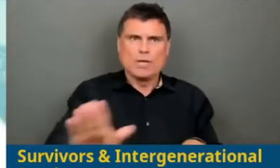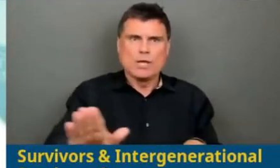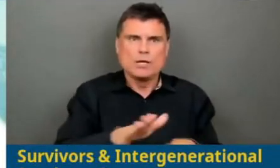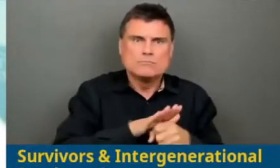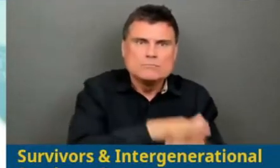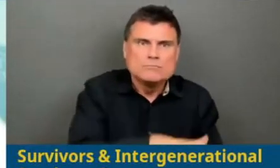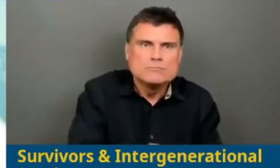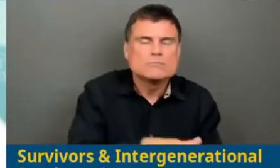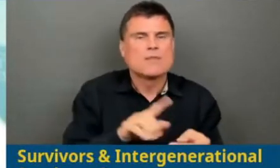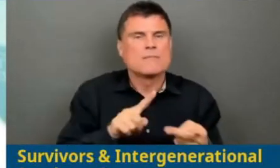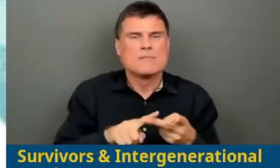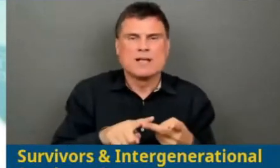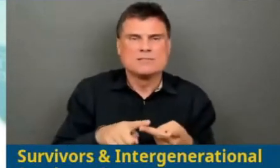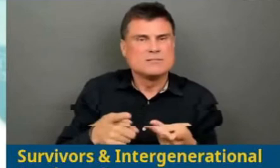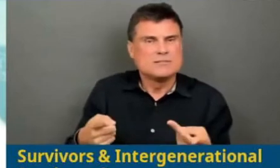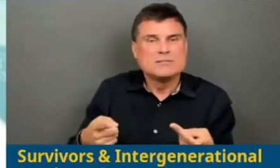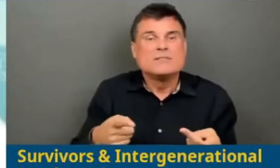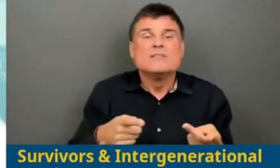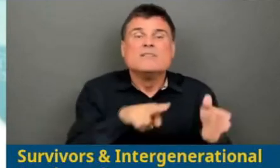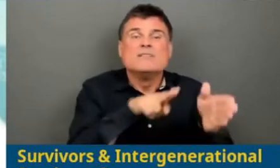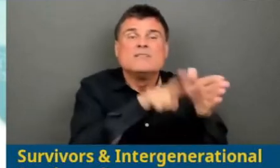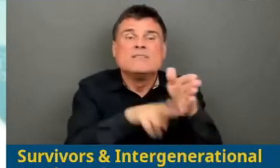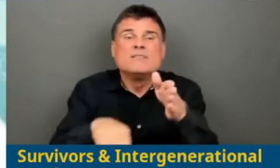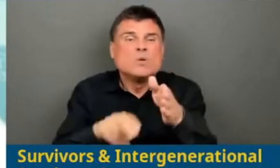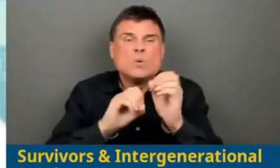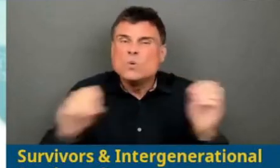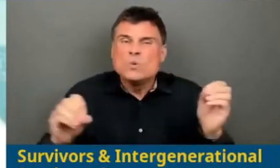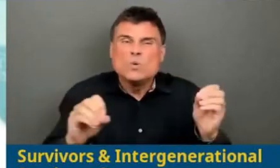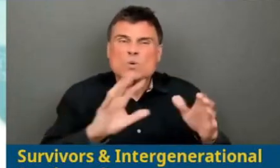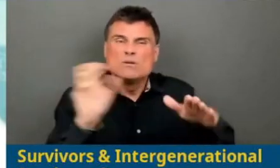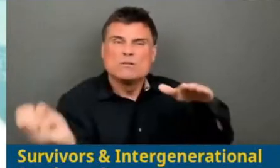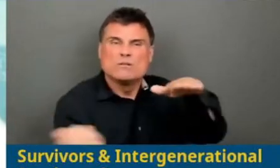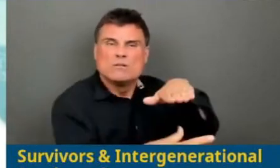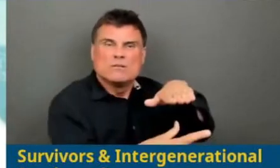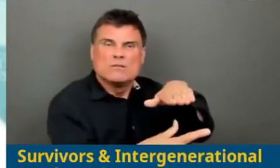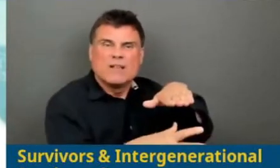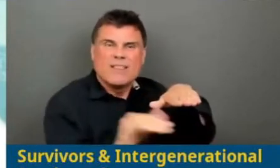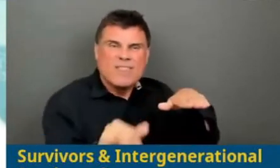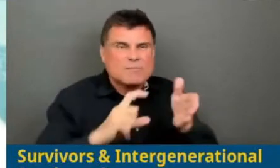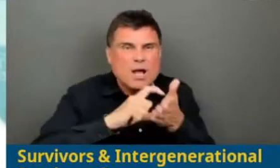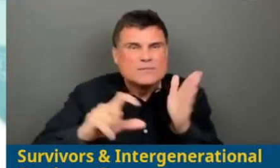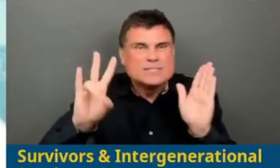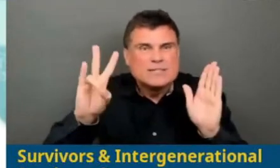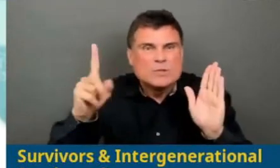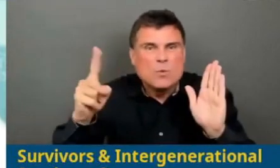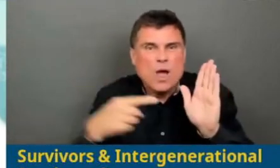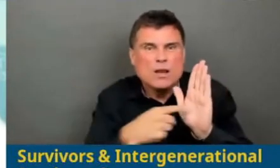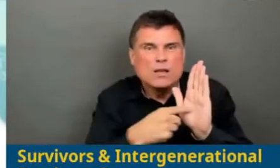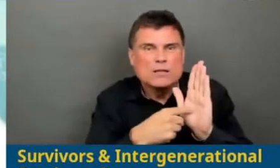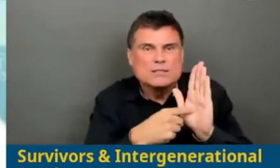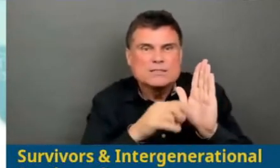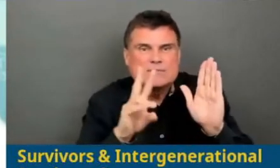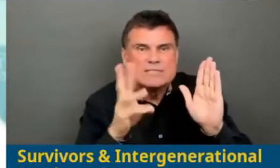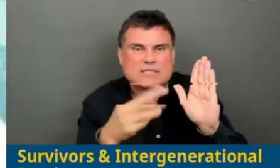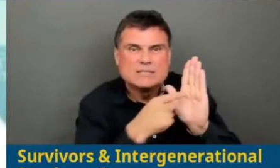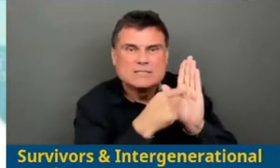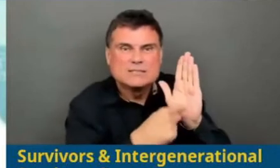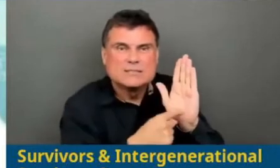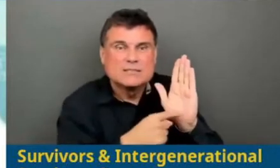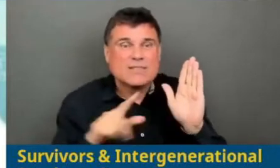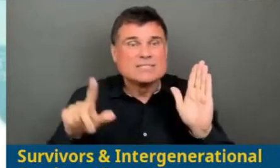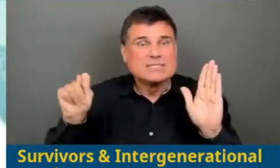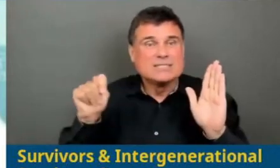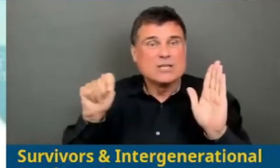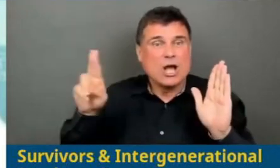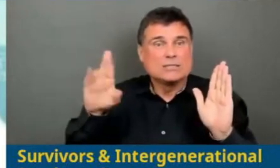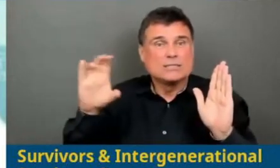is part of Articles 71 to 76 of the TRC. And it's important that we start naming the articles. And Canadians and British